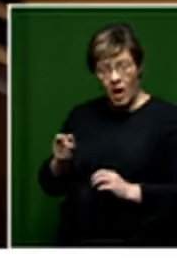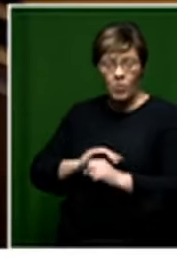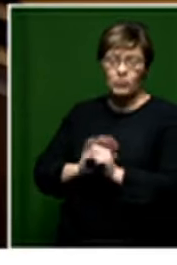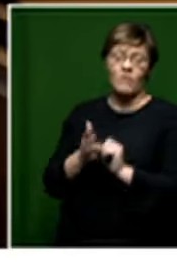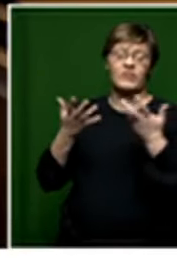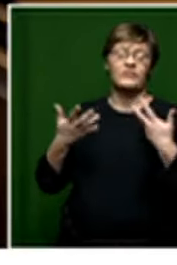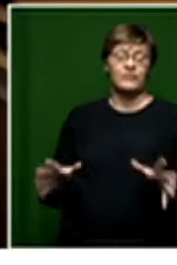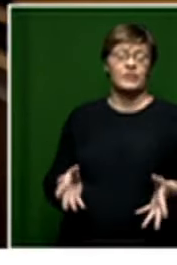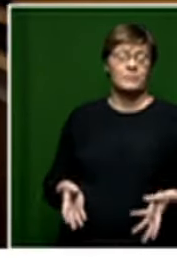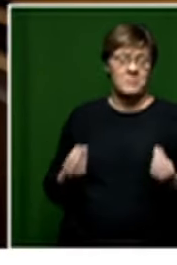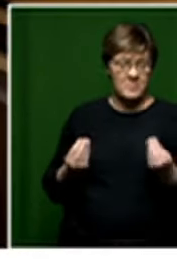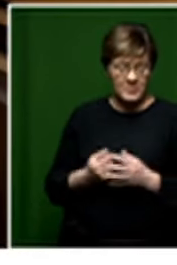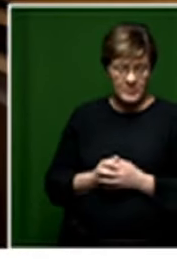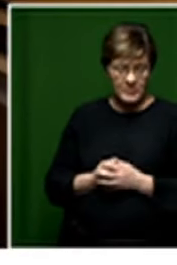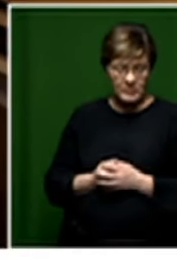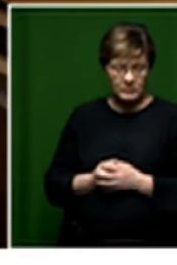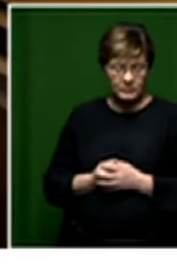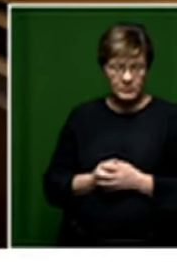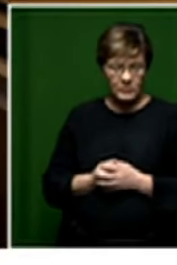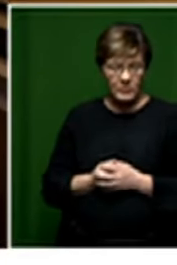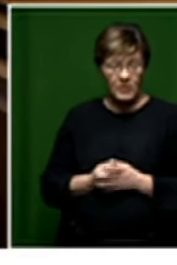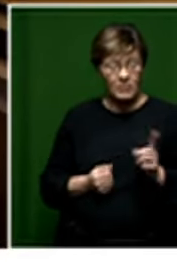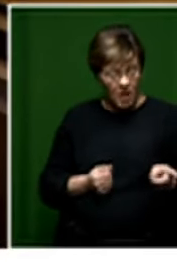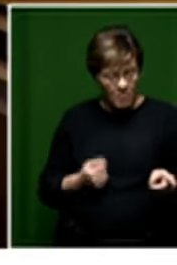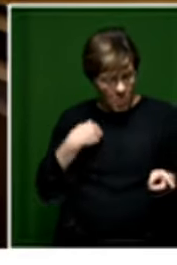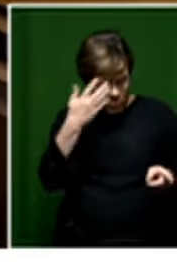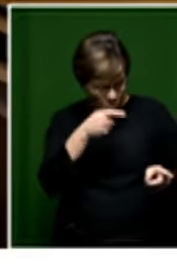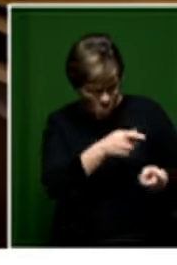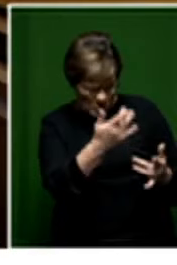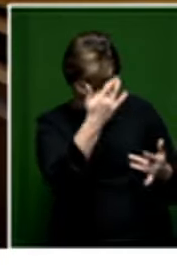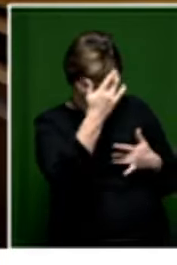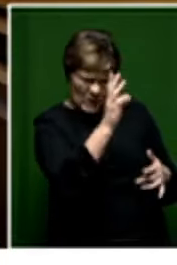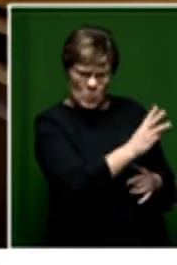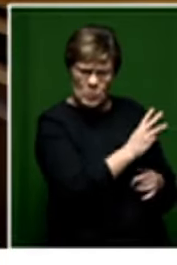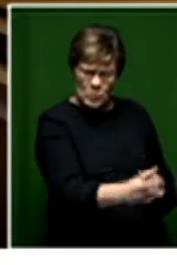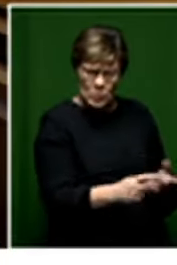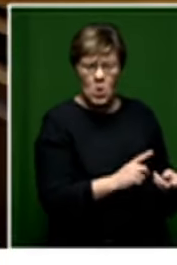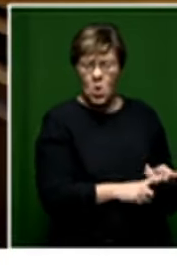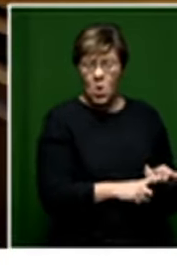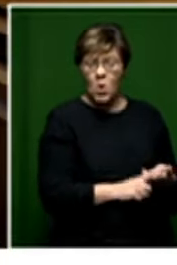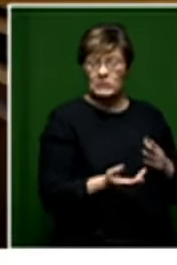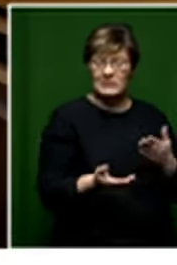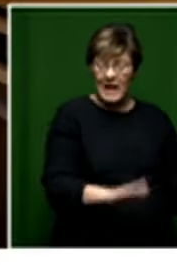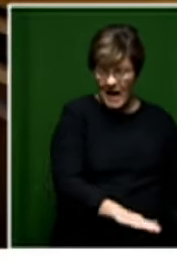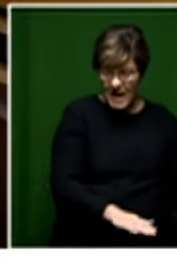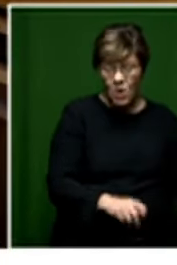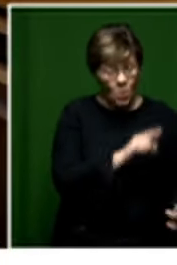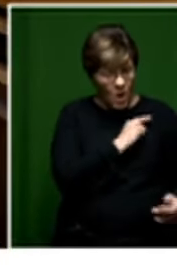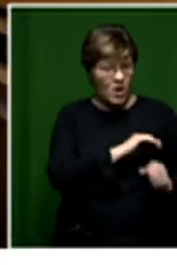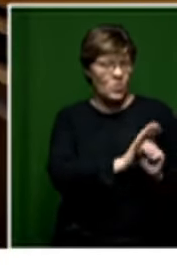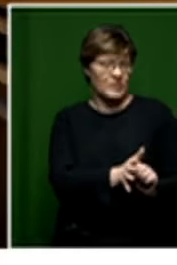COVID, who became severely ill or may have died as a result of